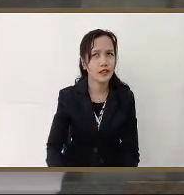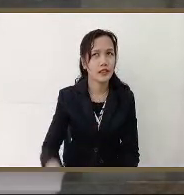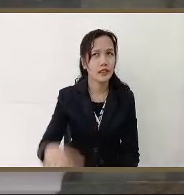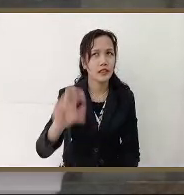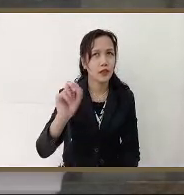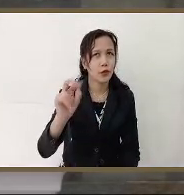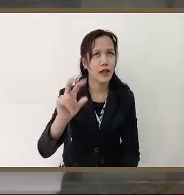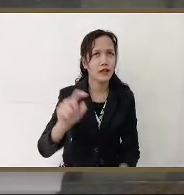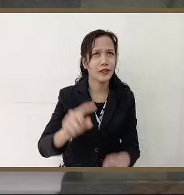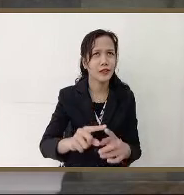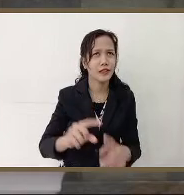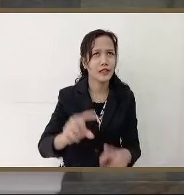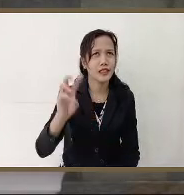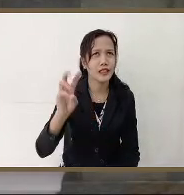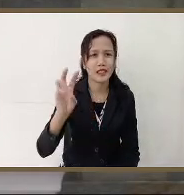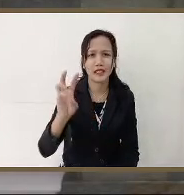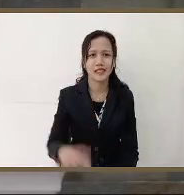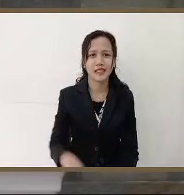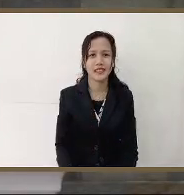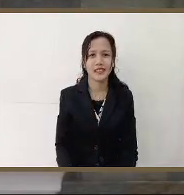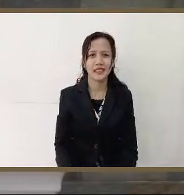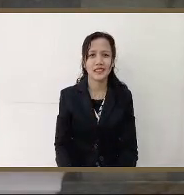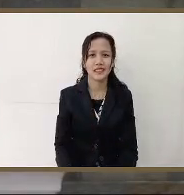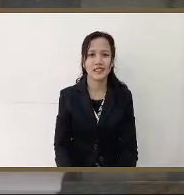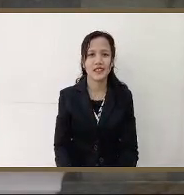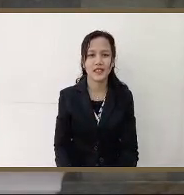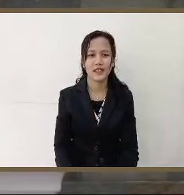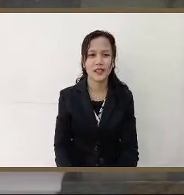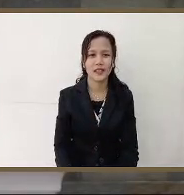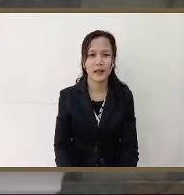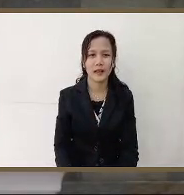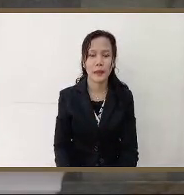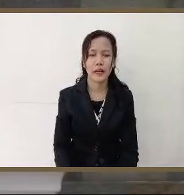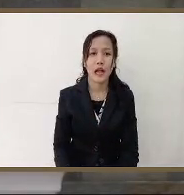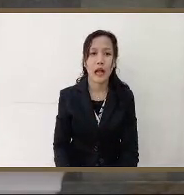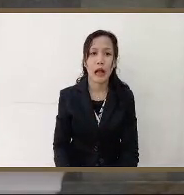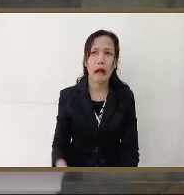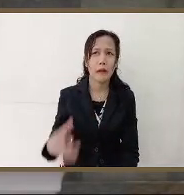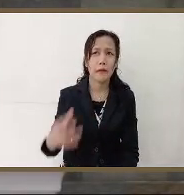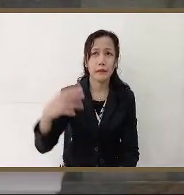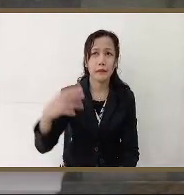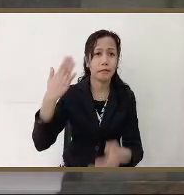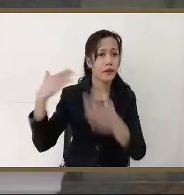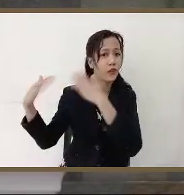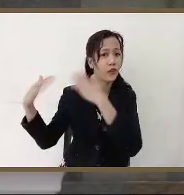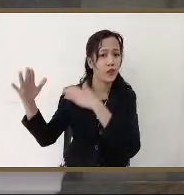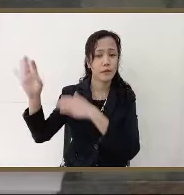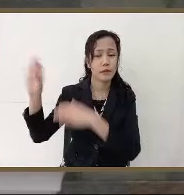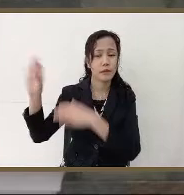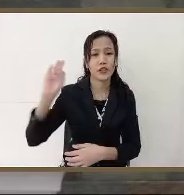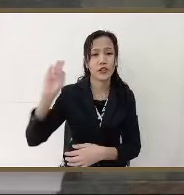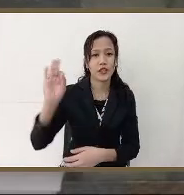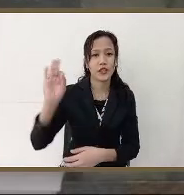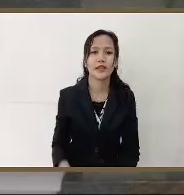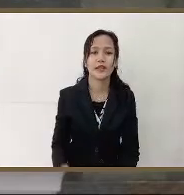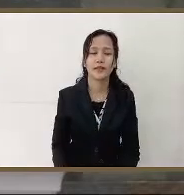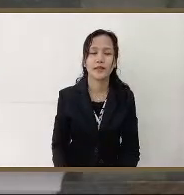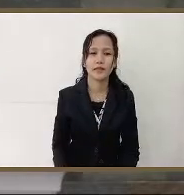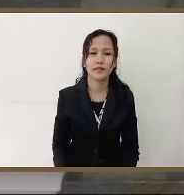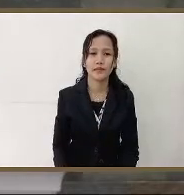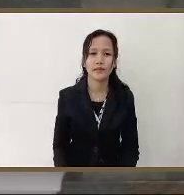makakuha siya. I believe I've heard that preaching and na-preach po yan dito ni Sir Michael. Alright, and then